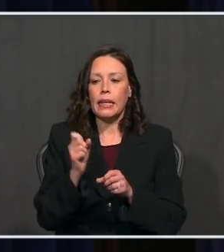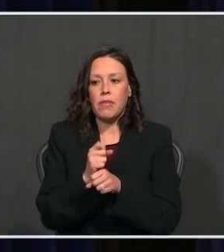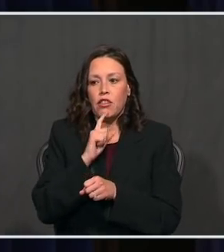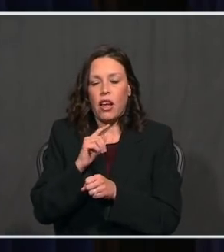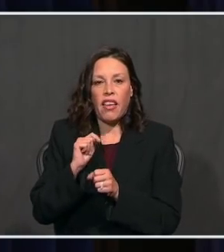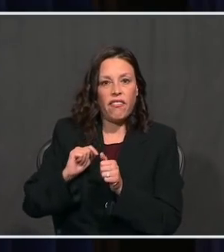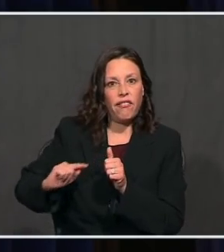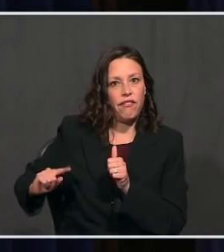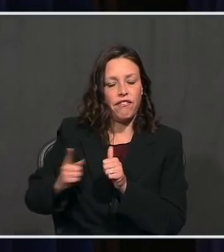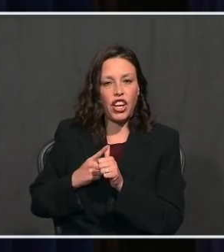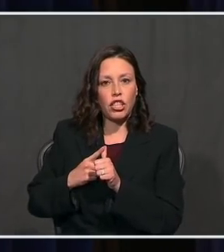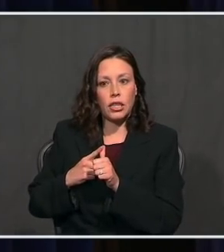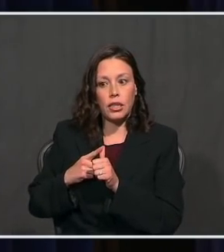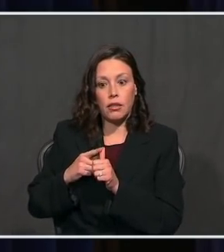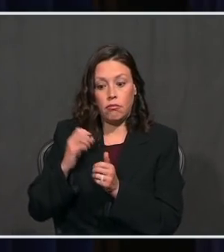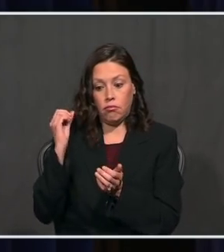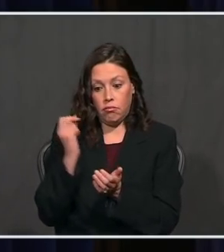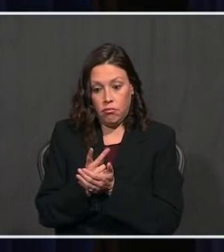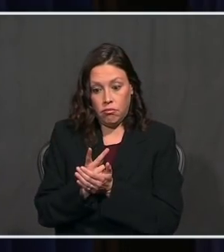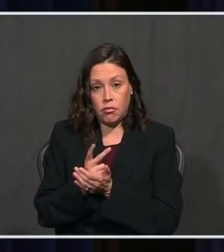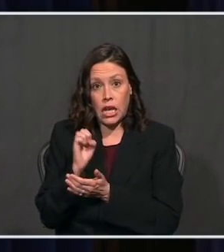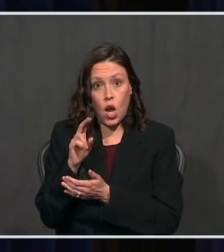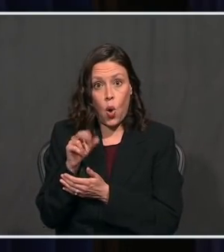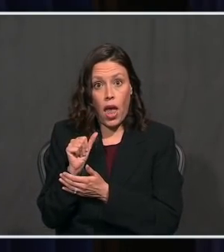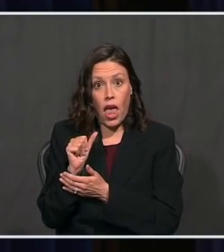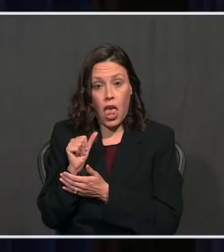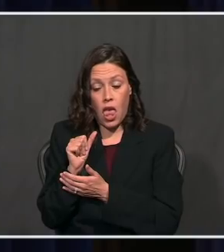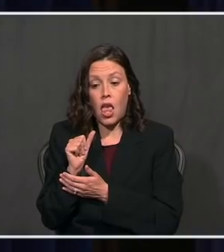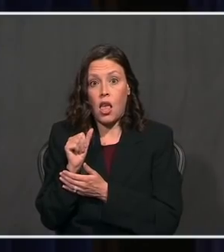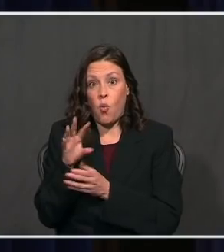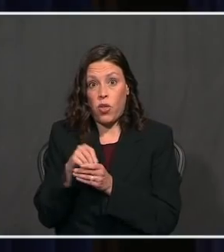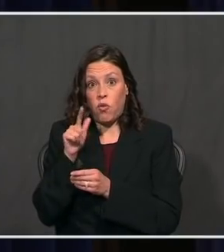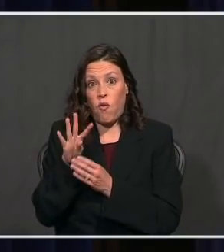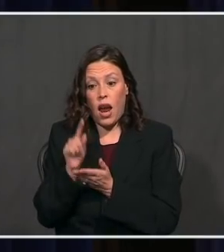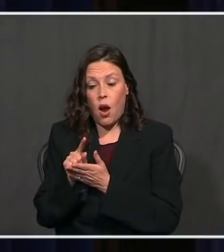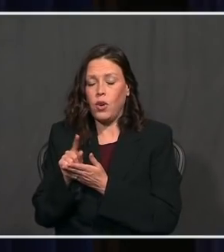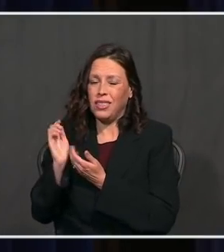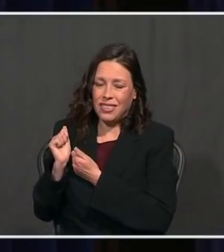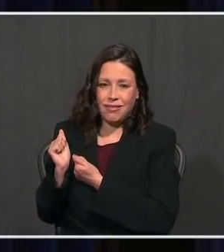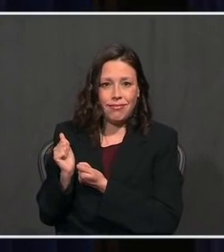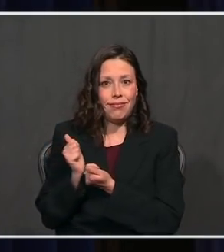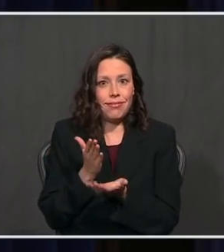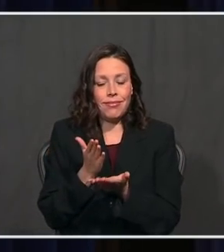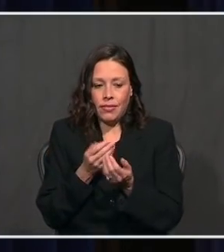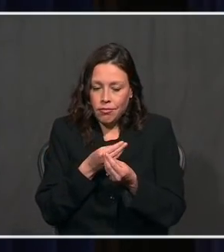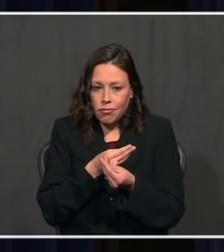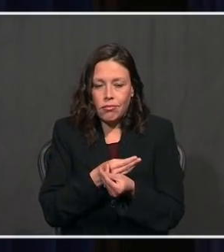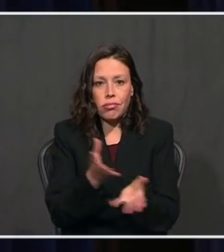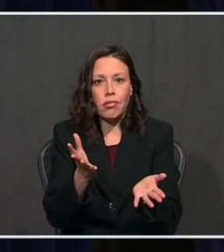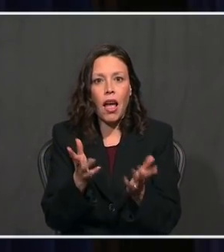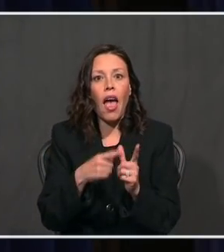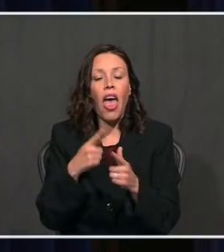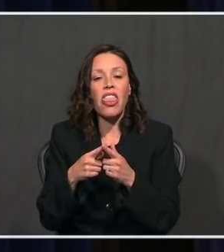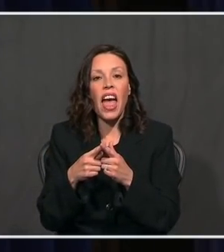initial doses out following EUA within 24 hours, and then providing a